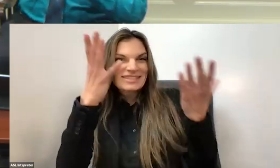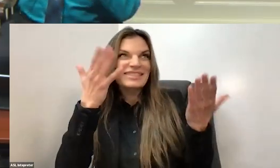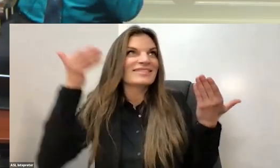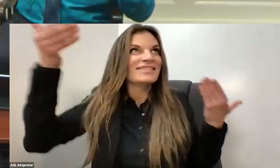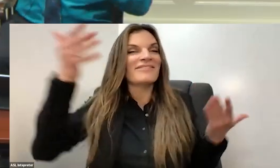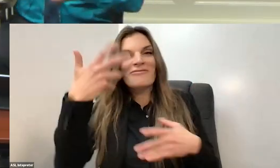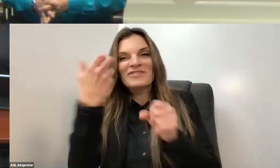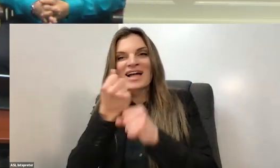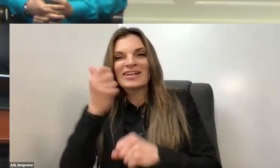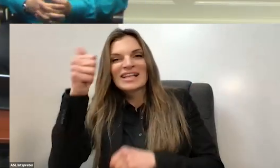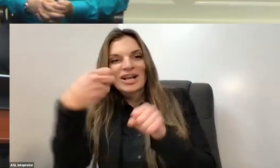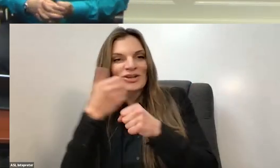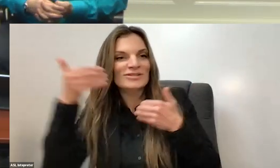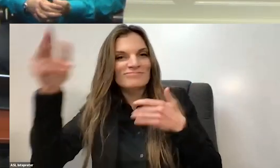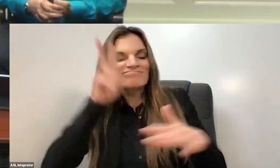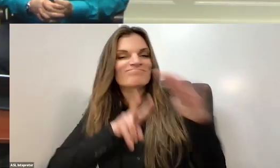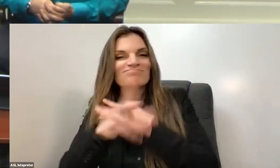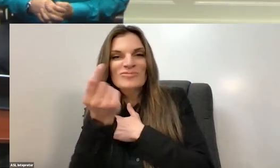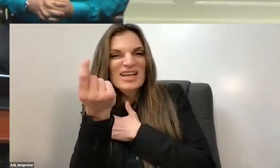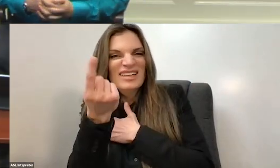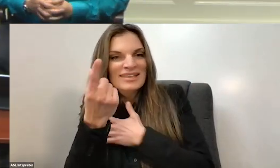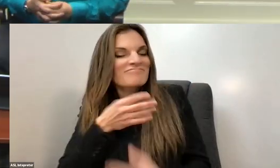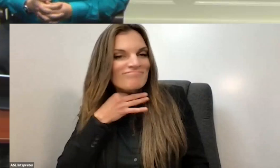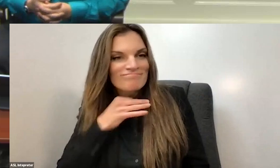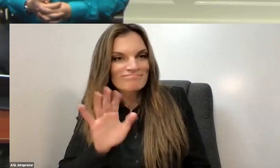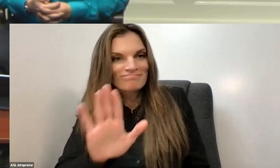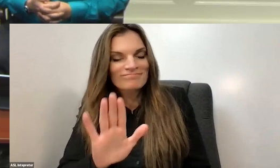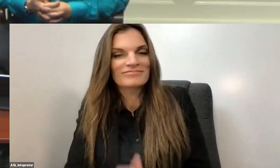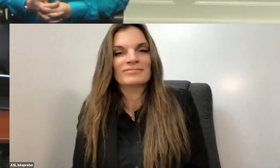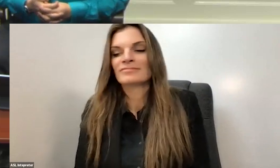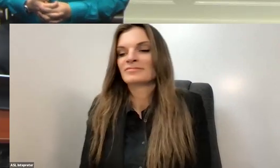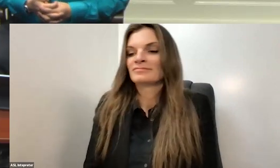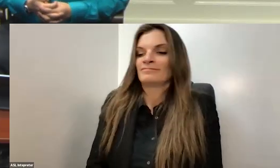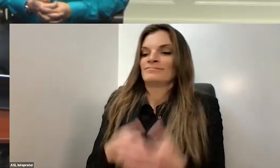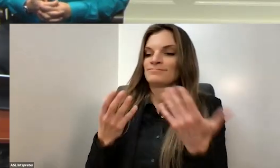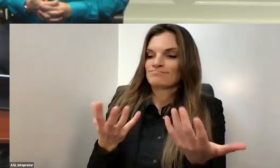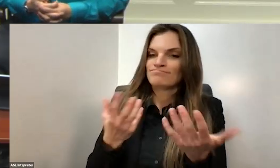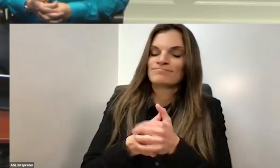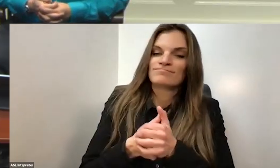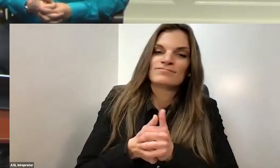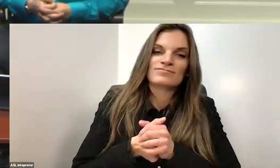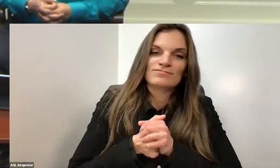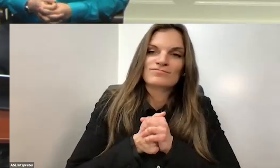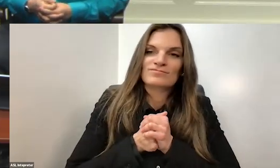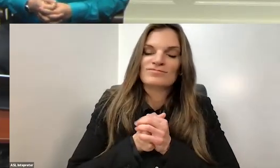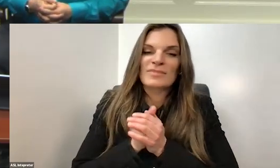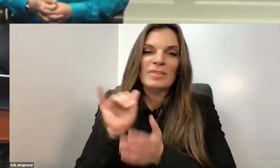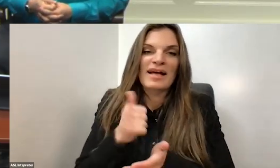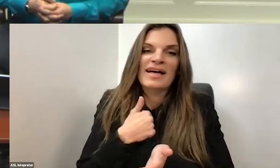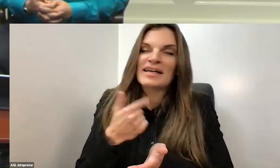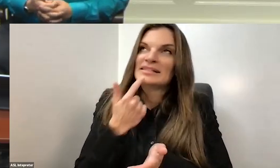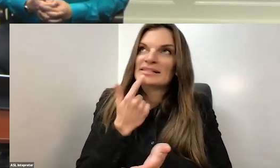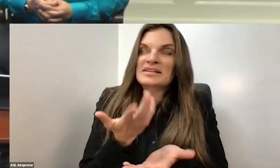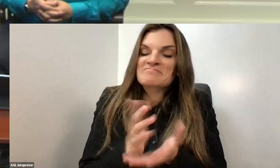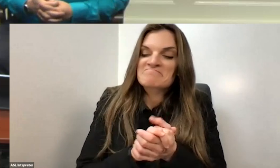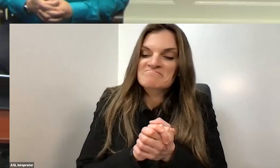imagine how this is going to keep growing? It's great. I just, where I'd like to see it grow is, as I mentioned before,